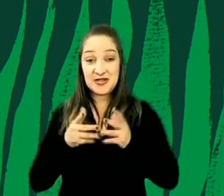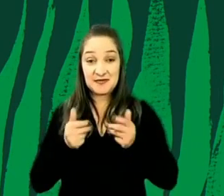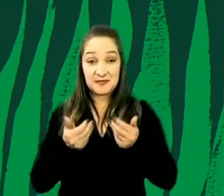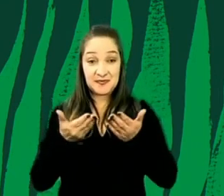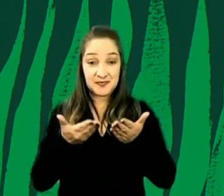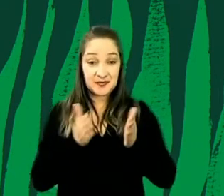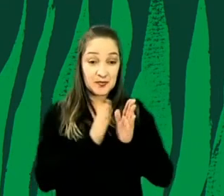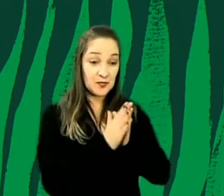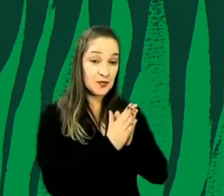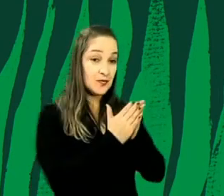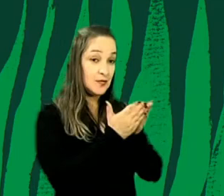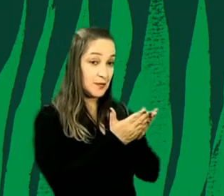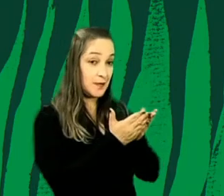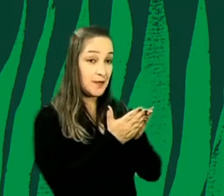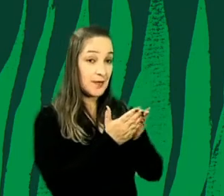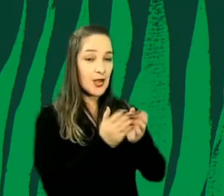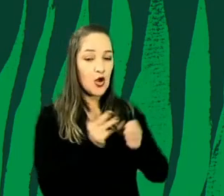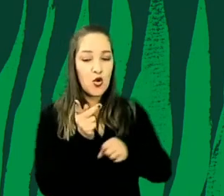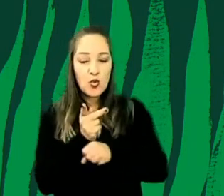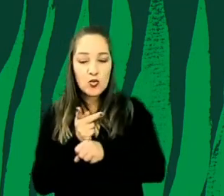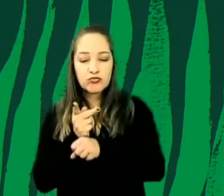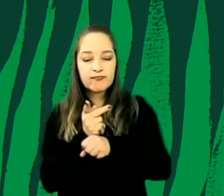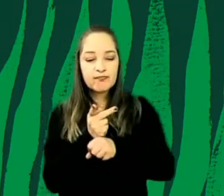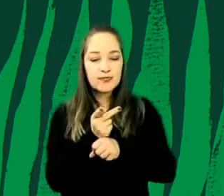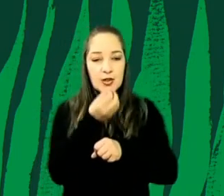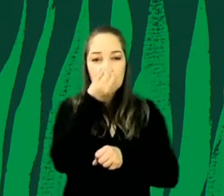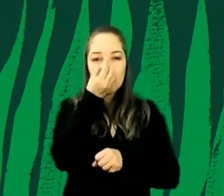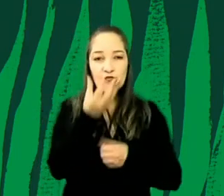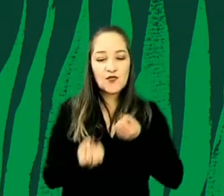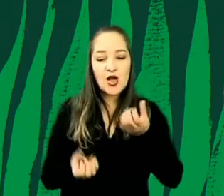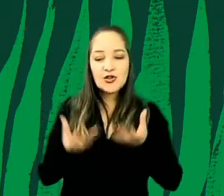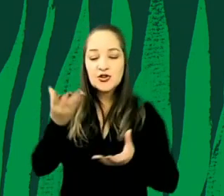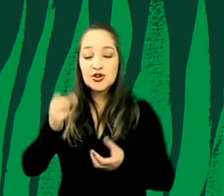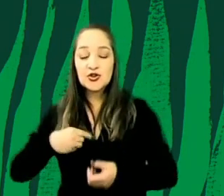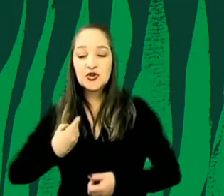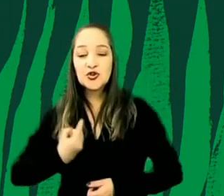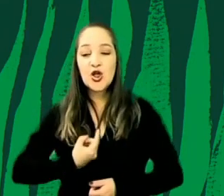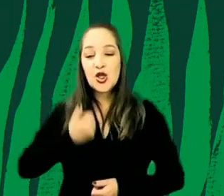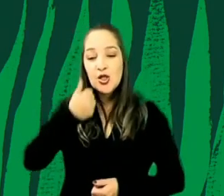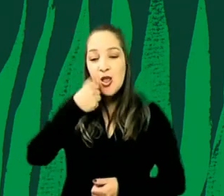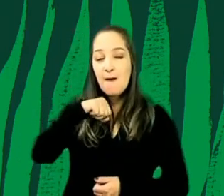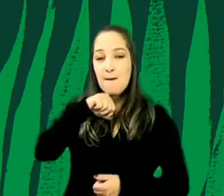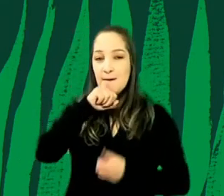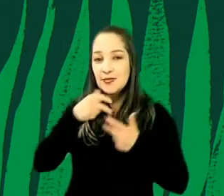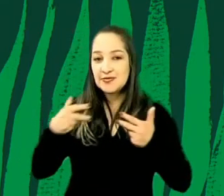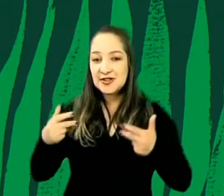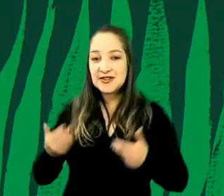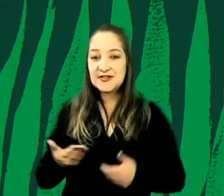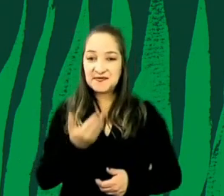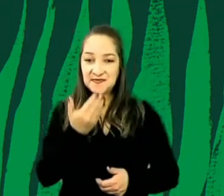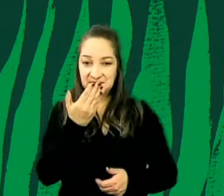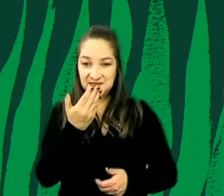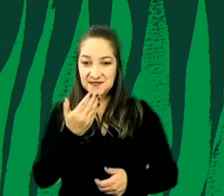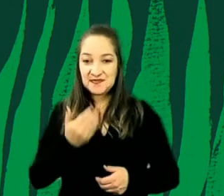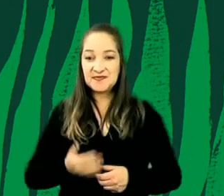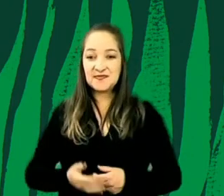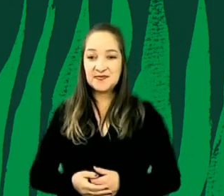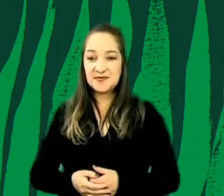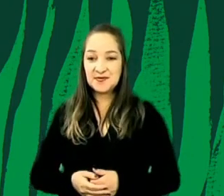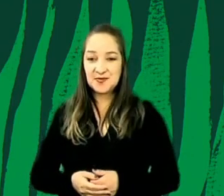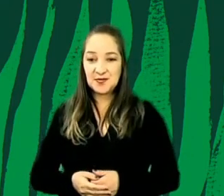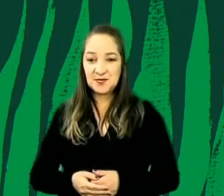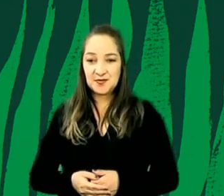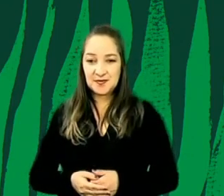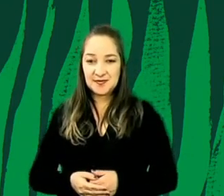book, In Search of Our Mother's Gardens, which is published here, it's a beautiful edition, by the